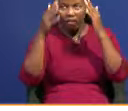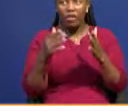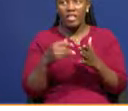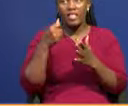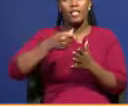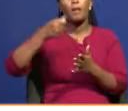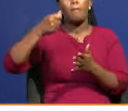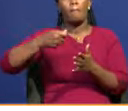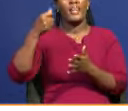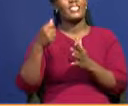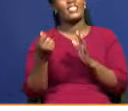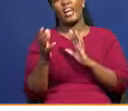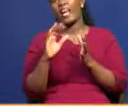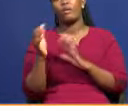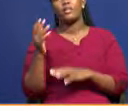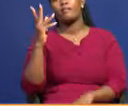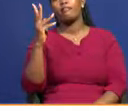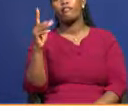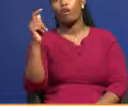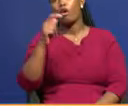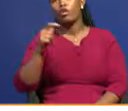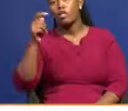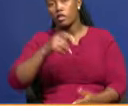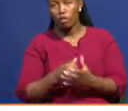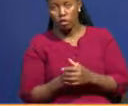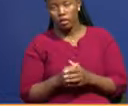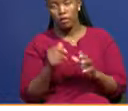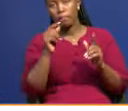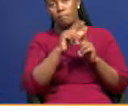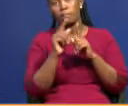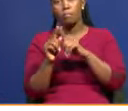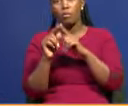of $4 trillion. And at least